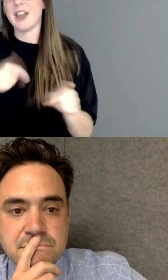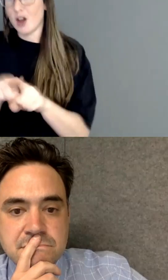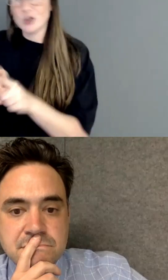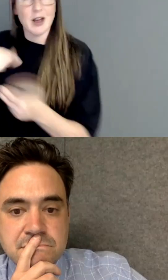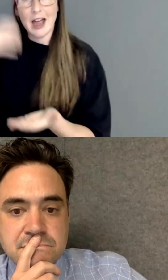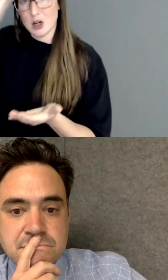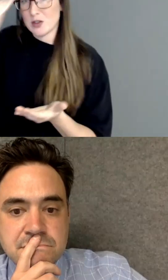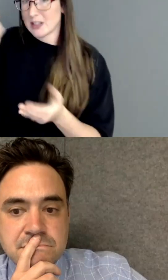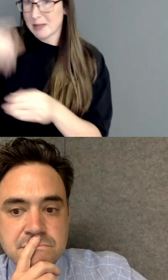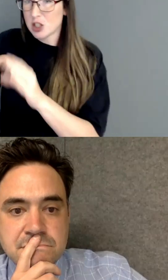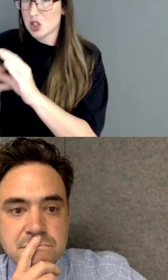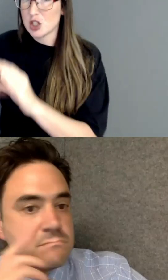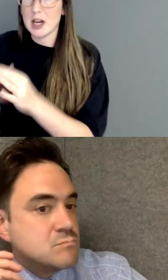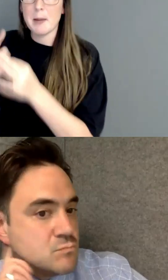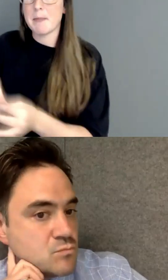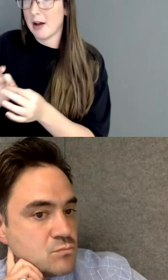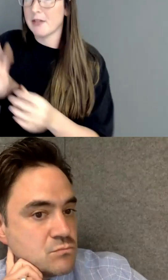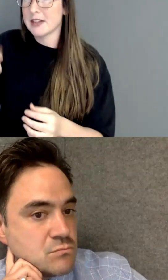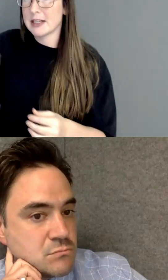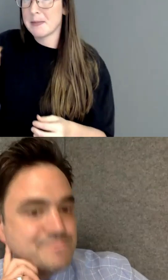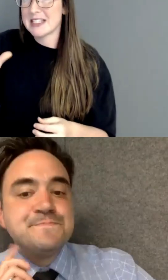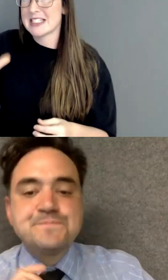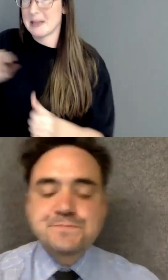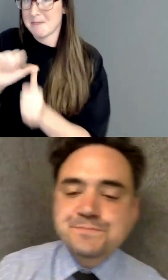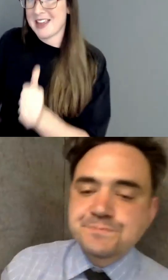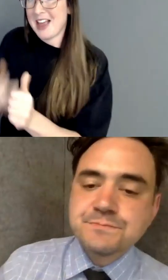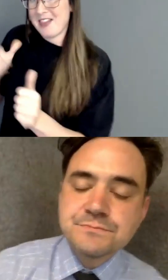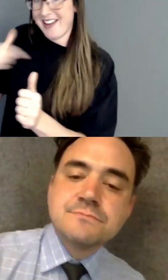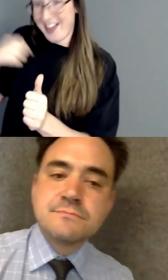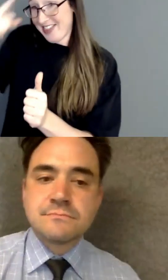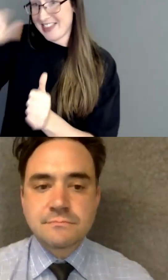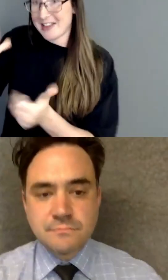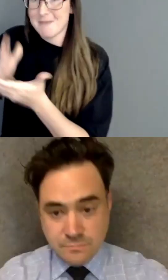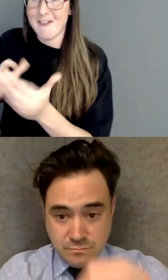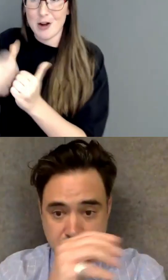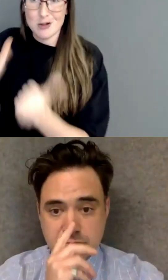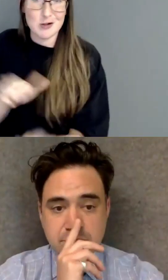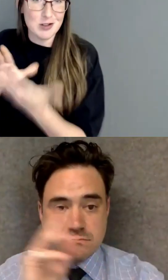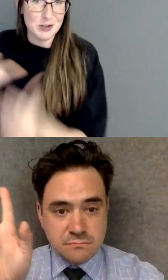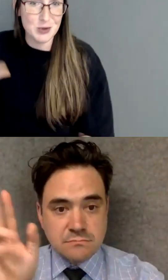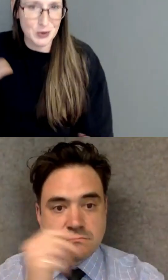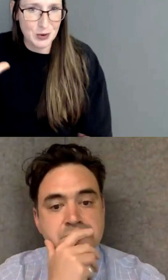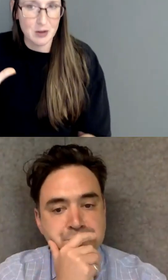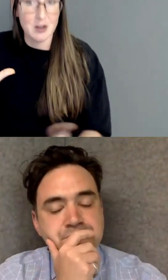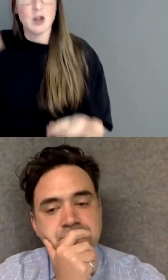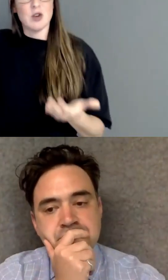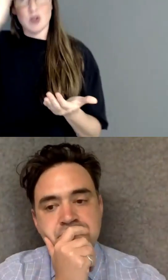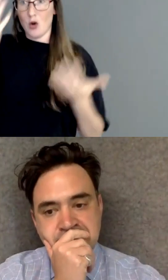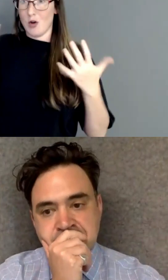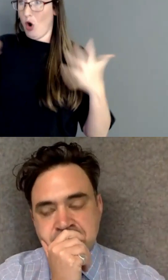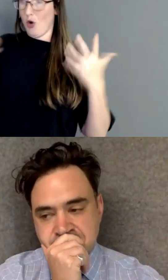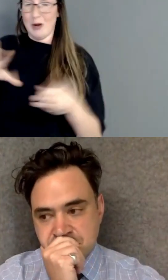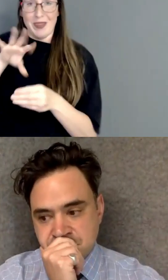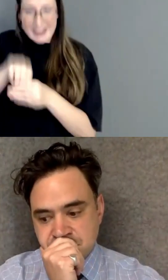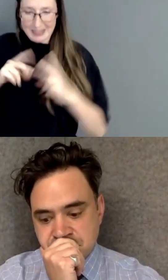was something in the chat about a little bit of the NIMBYism behind that. And I think that that's part of how you can address it as well. Knowing that it's already within the